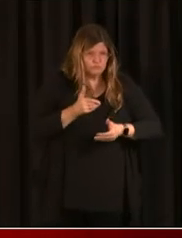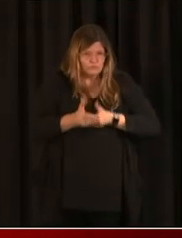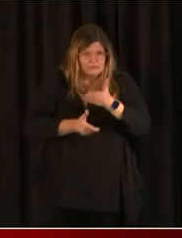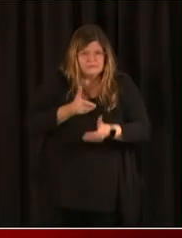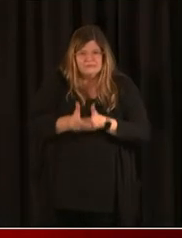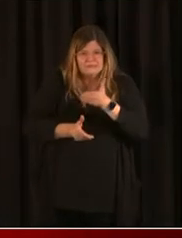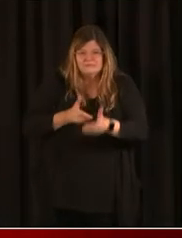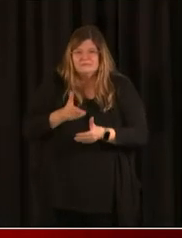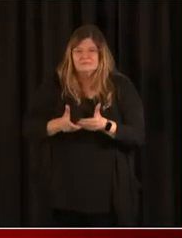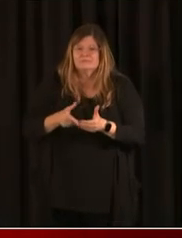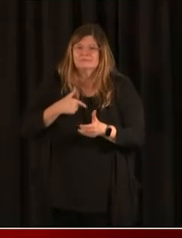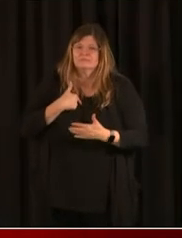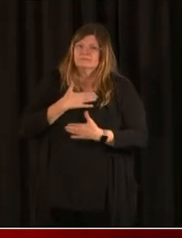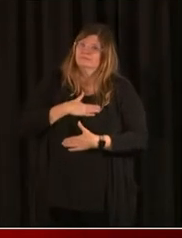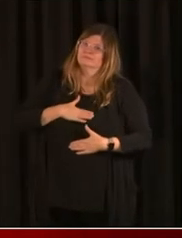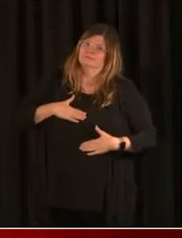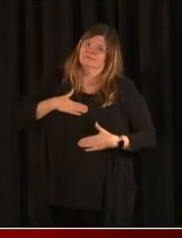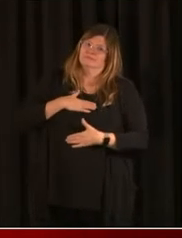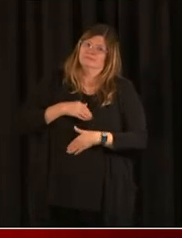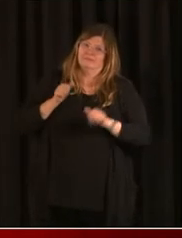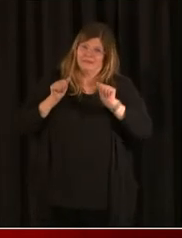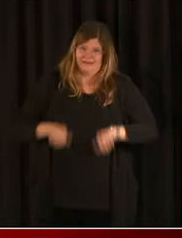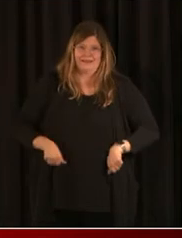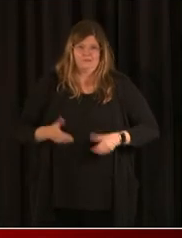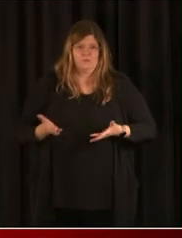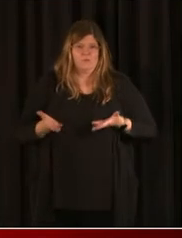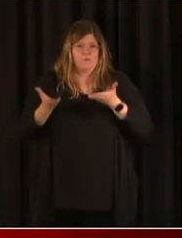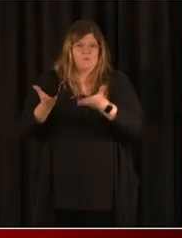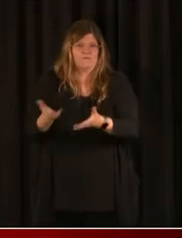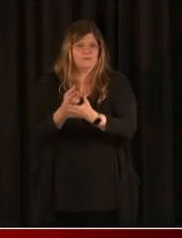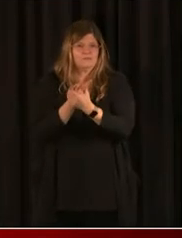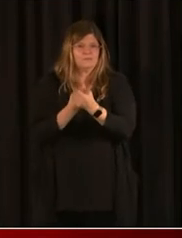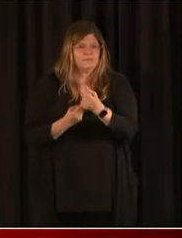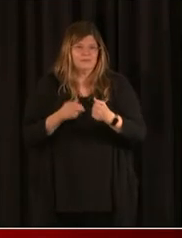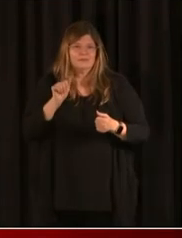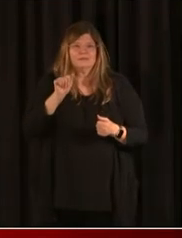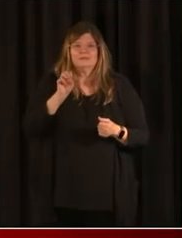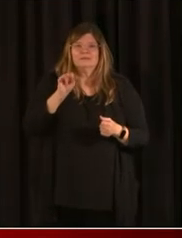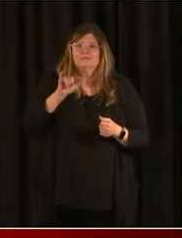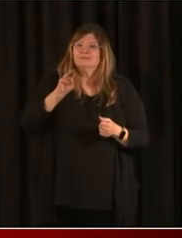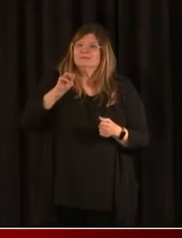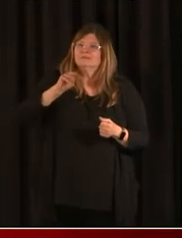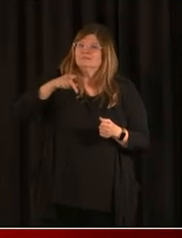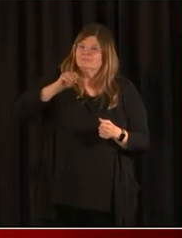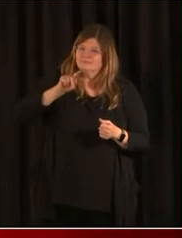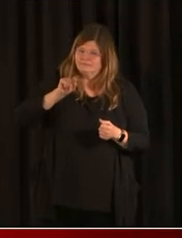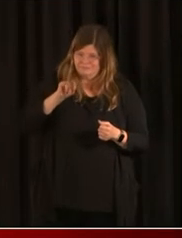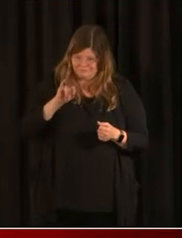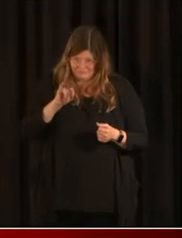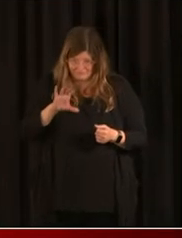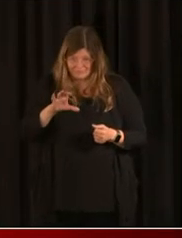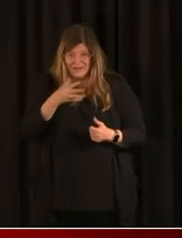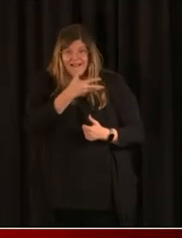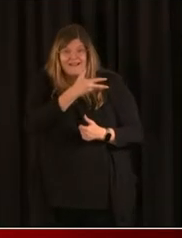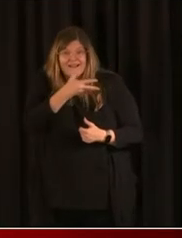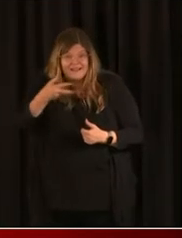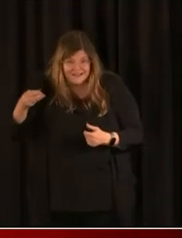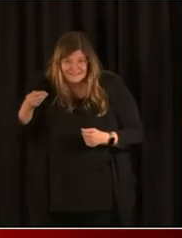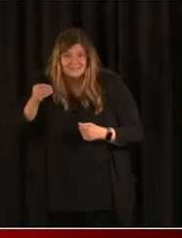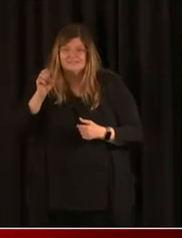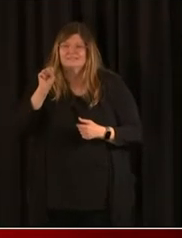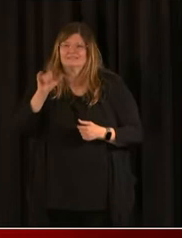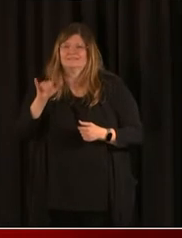are pleased to be able to provide both asymptomatic and symptomatic testing to both our students and our staff that